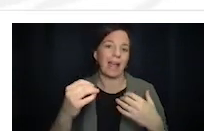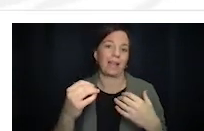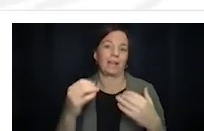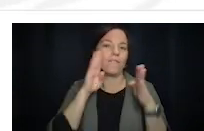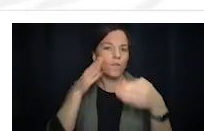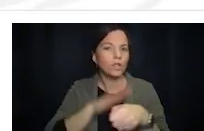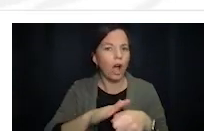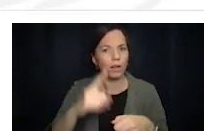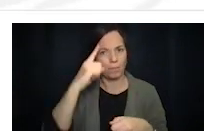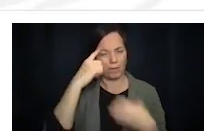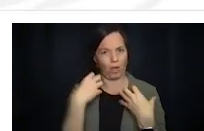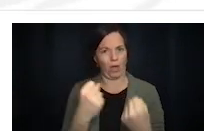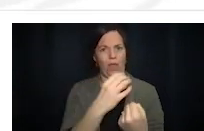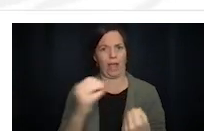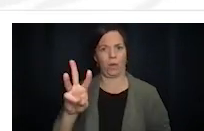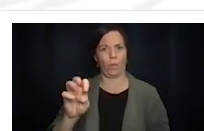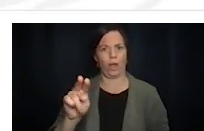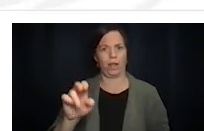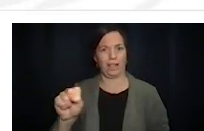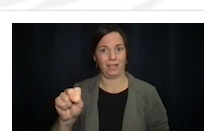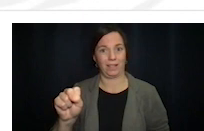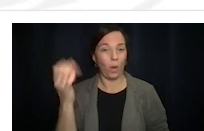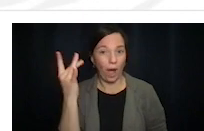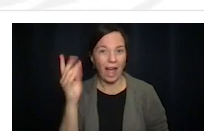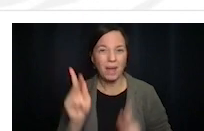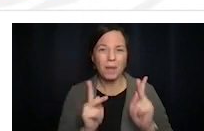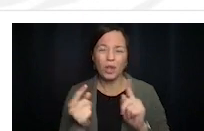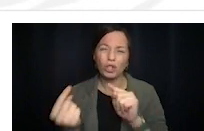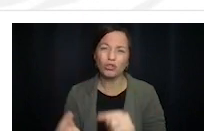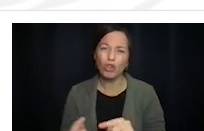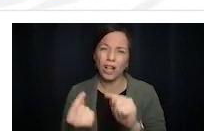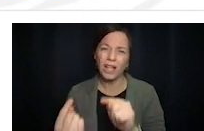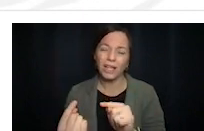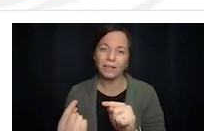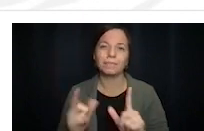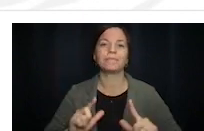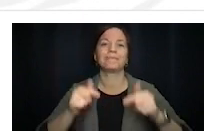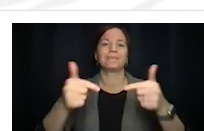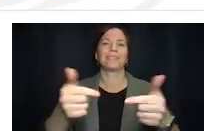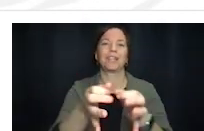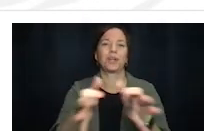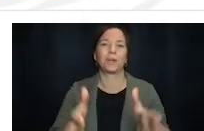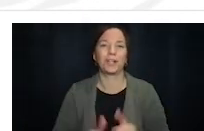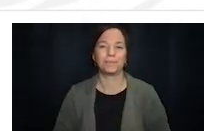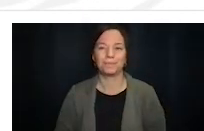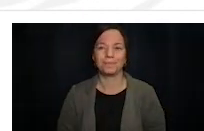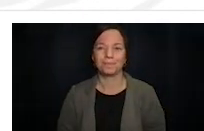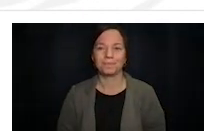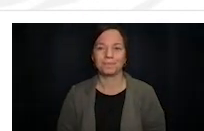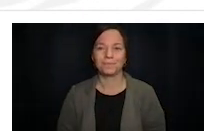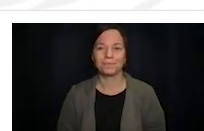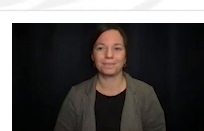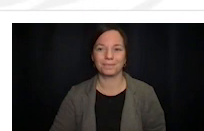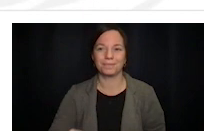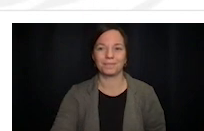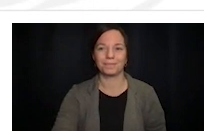wellness, because people are struggling. The pandemic has been hard. You all know without the pandemic, adulting